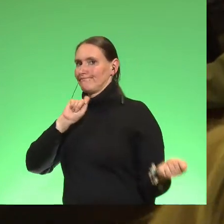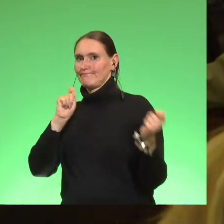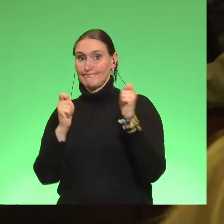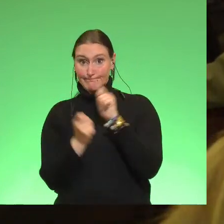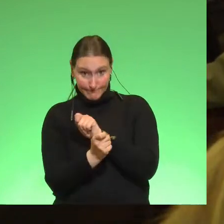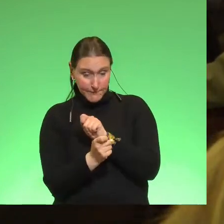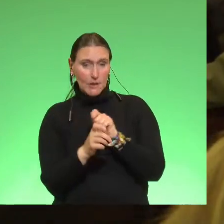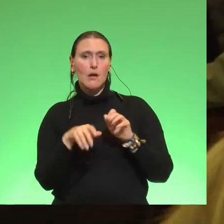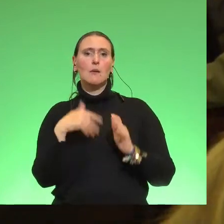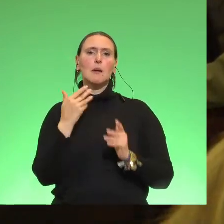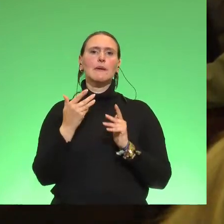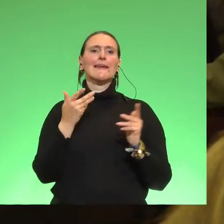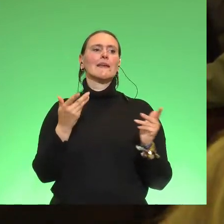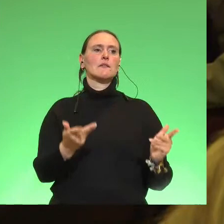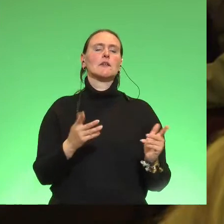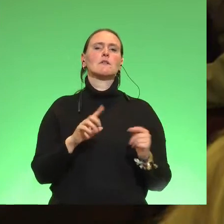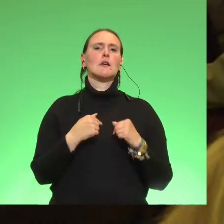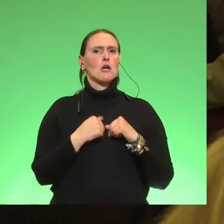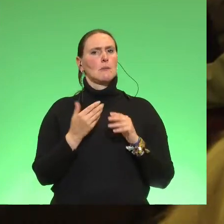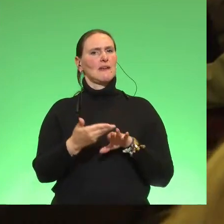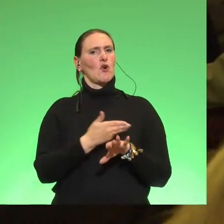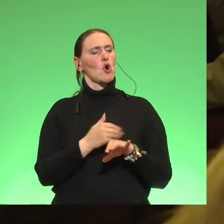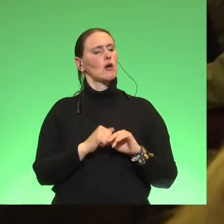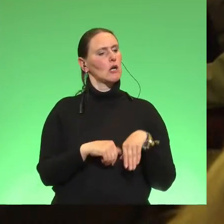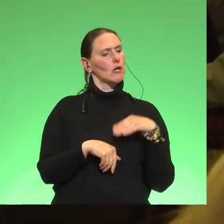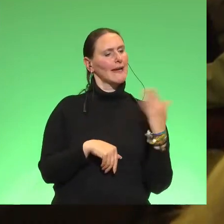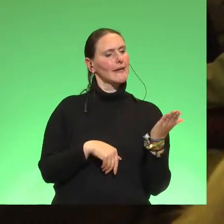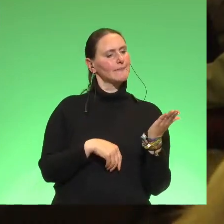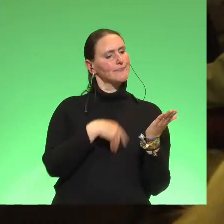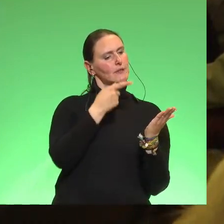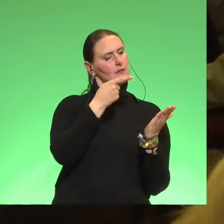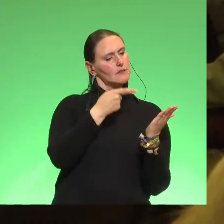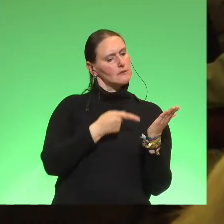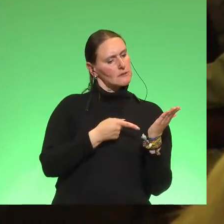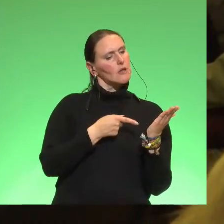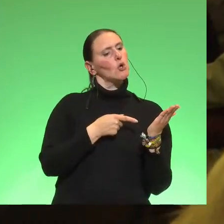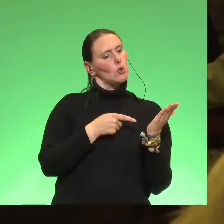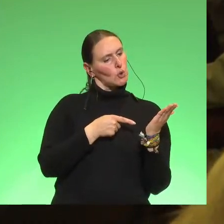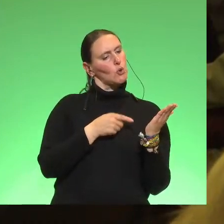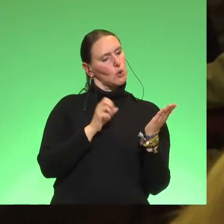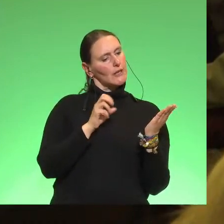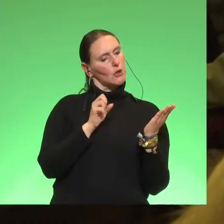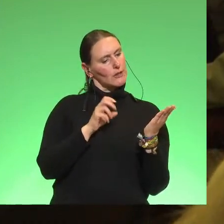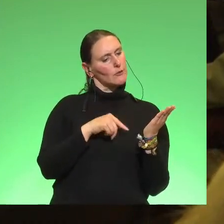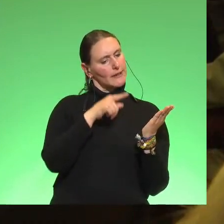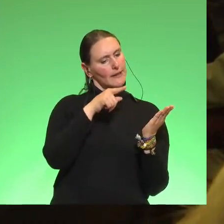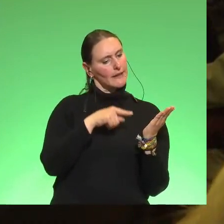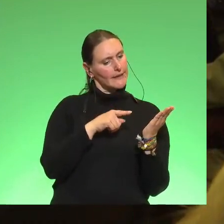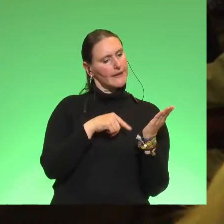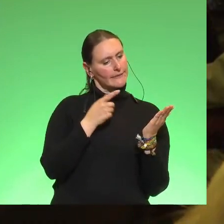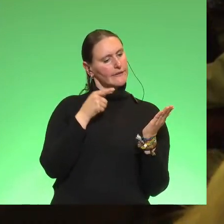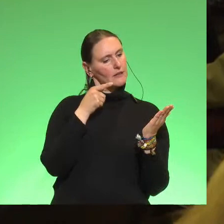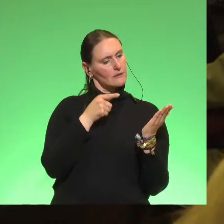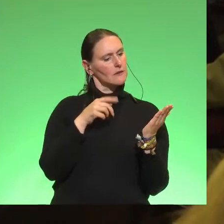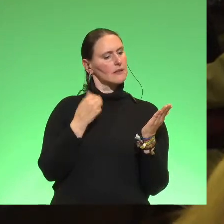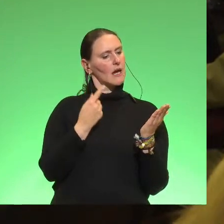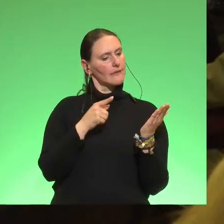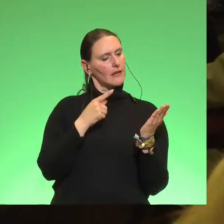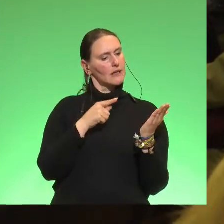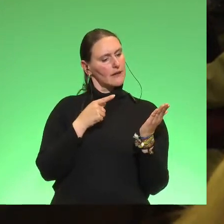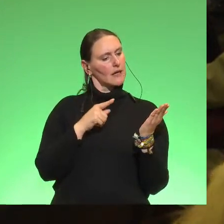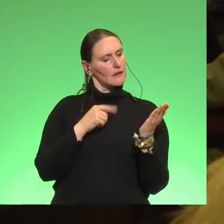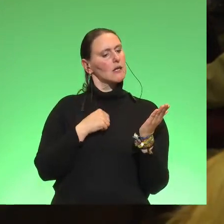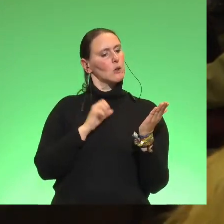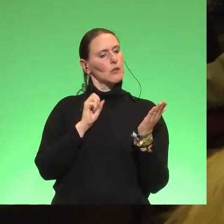the catalog that, okay, we did this, it could have been done differently and so on. So sometimes there is